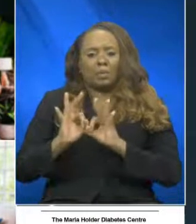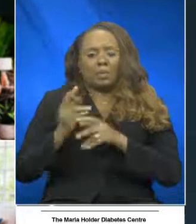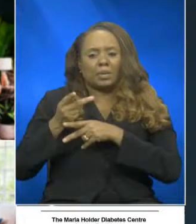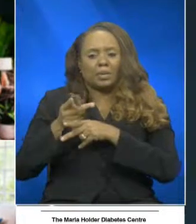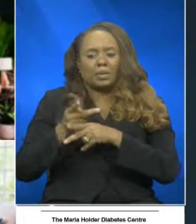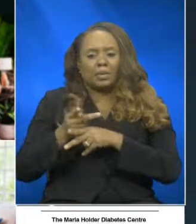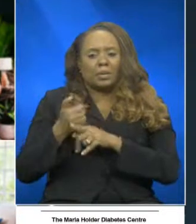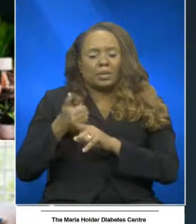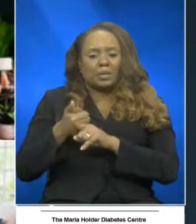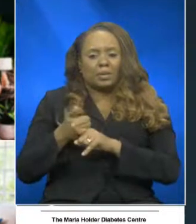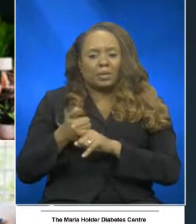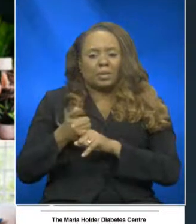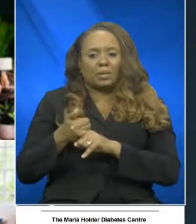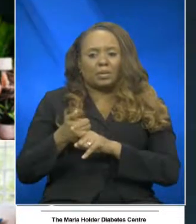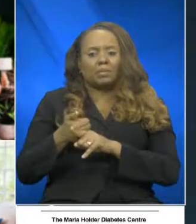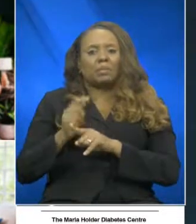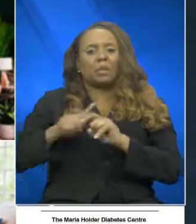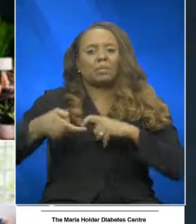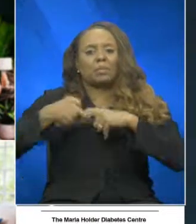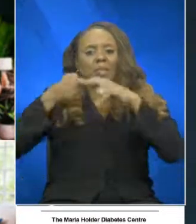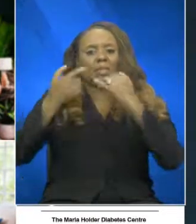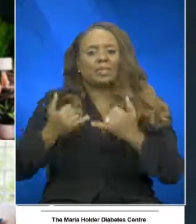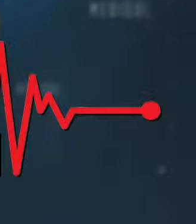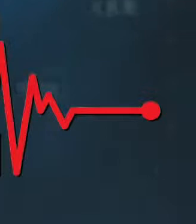going to deal with that when we come back.